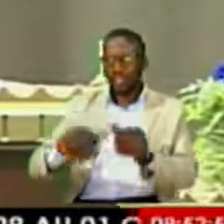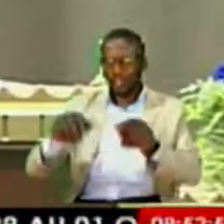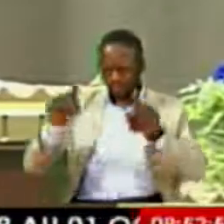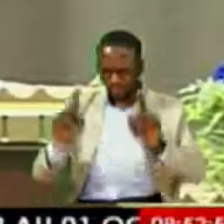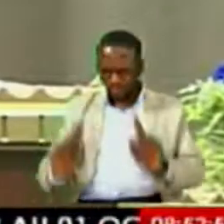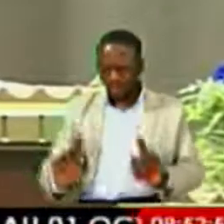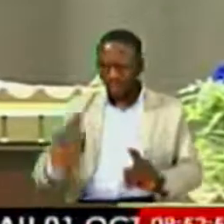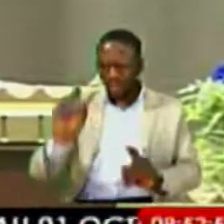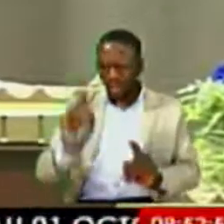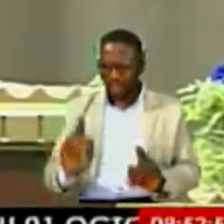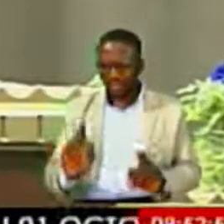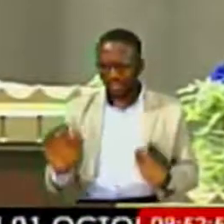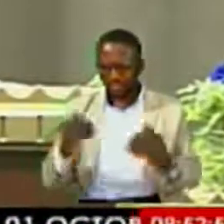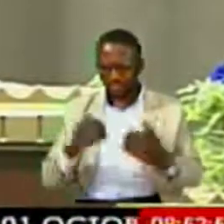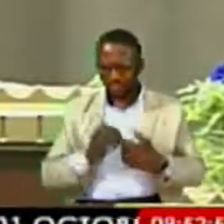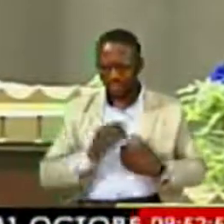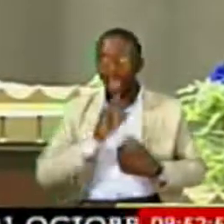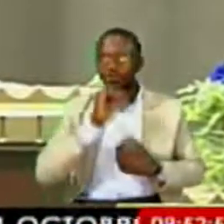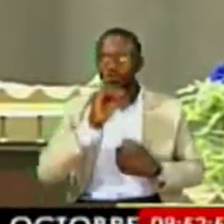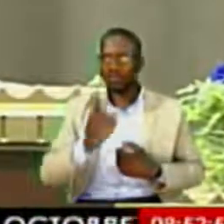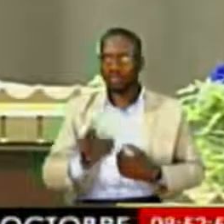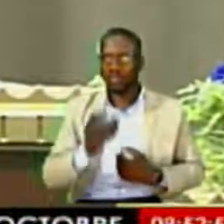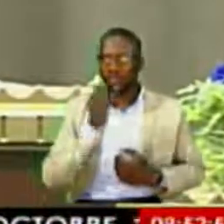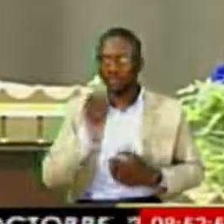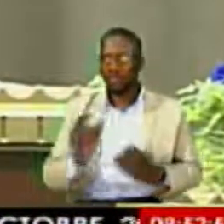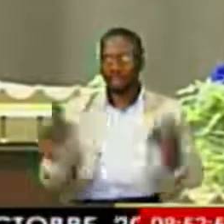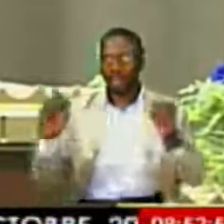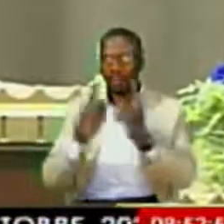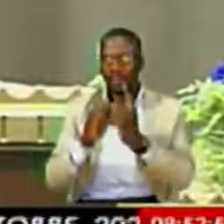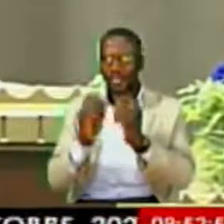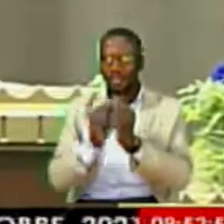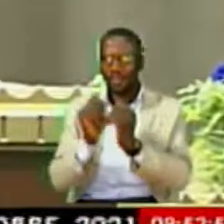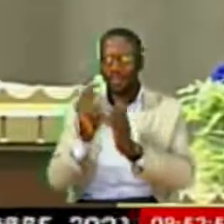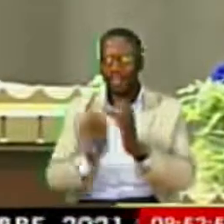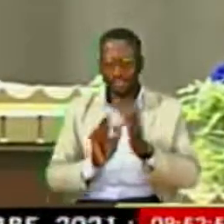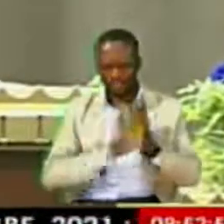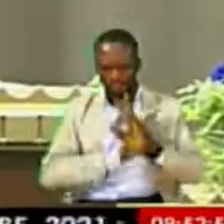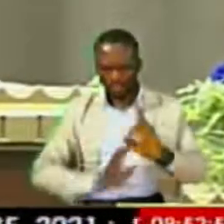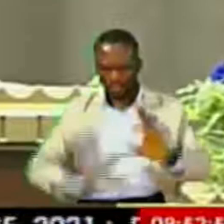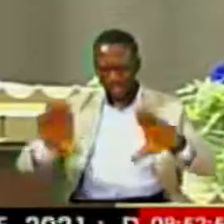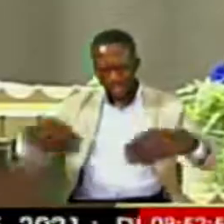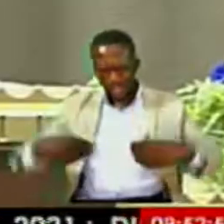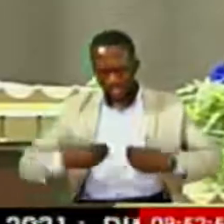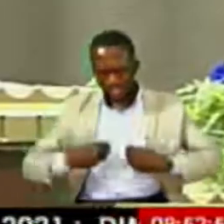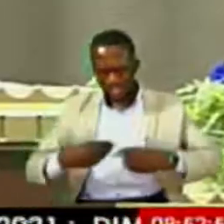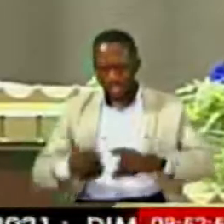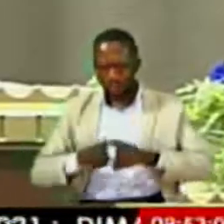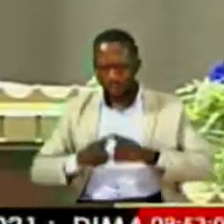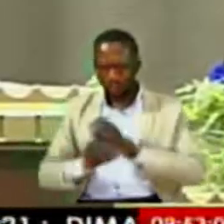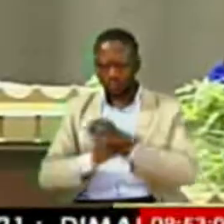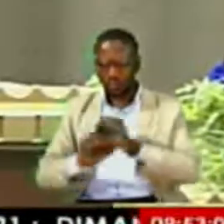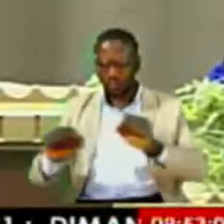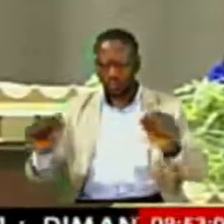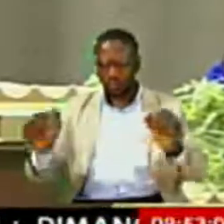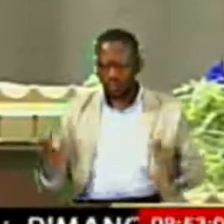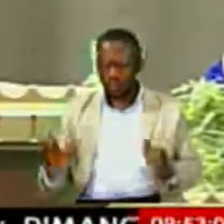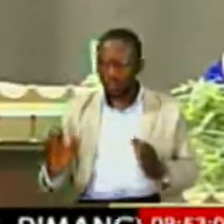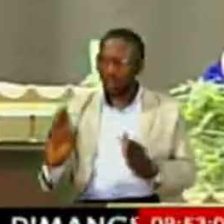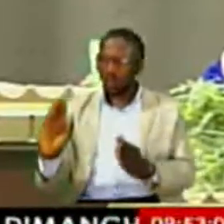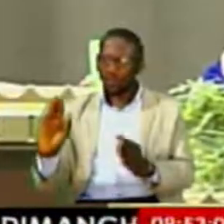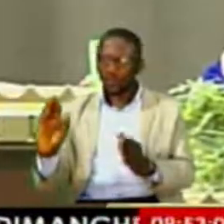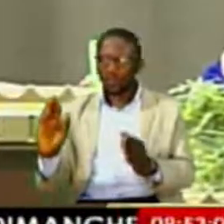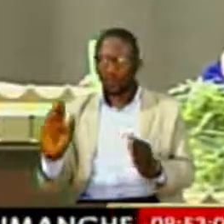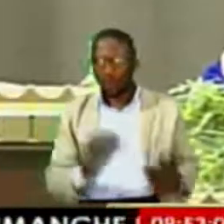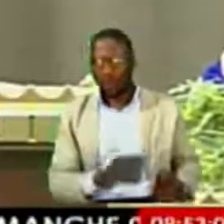Il a rencontré Jésus Christ. They have met the Lord Jesus Christ. Il a accepté comme son sauveur. They personnel. Have accepted him as their personal savior. Il s'est repenti de